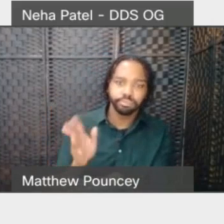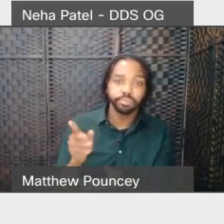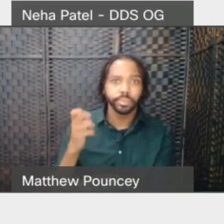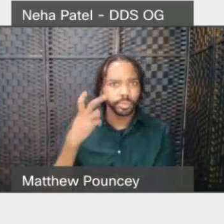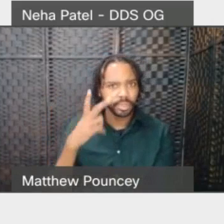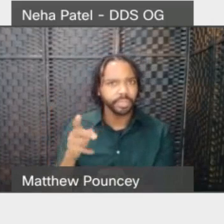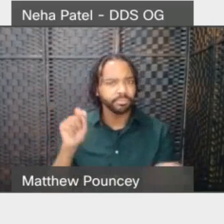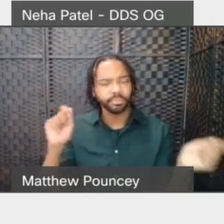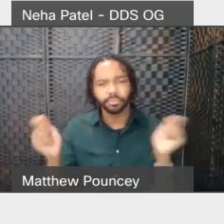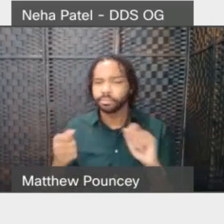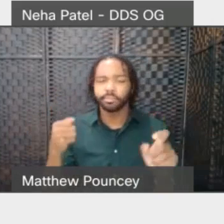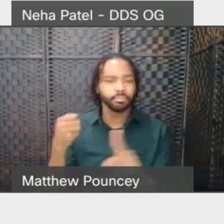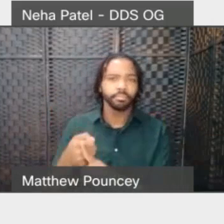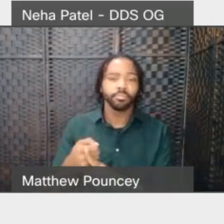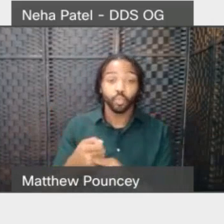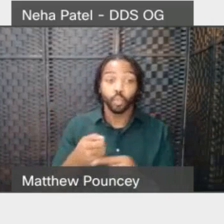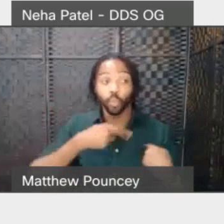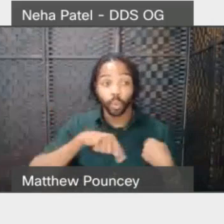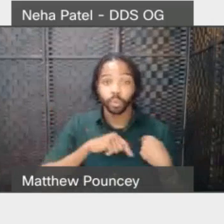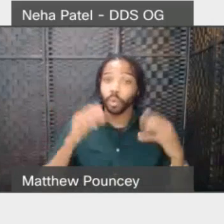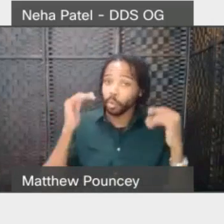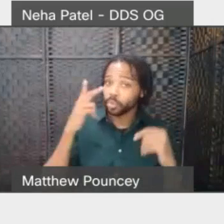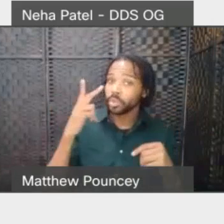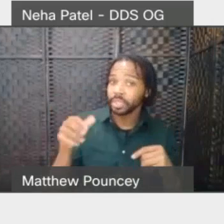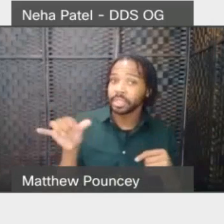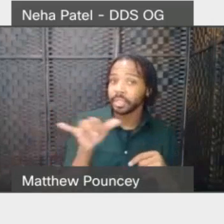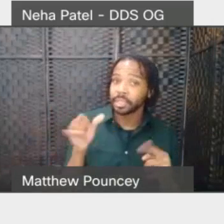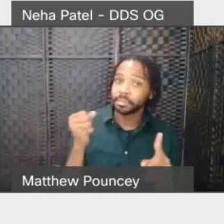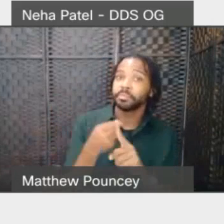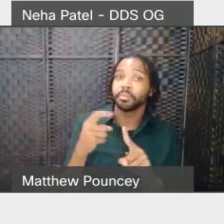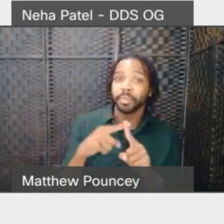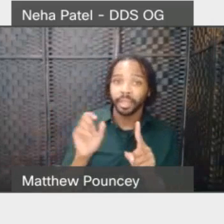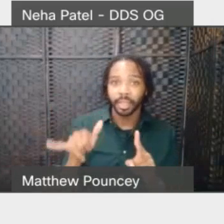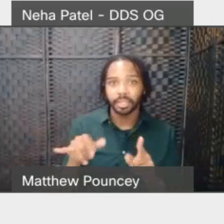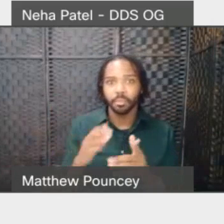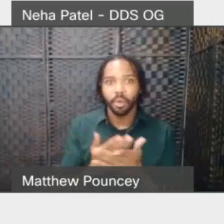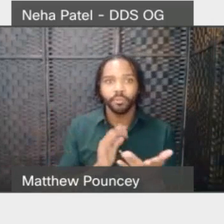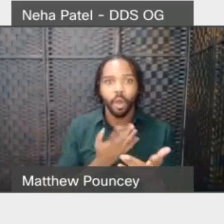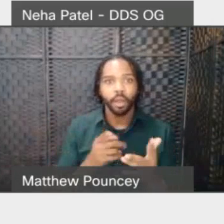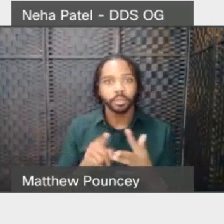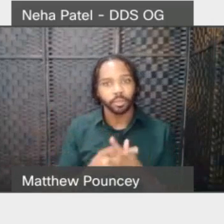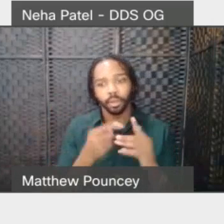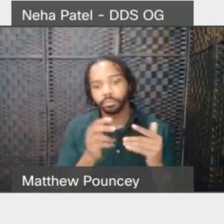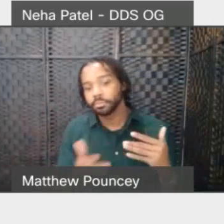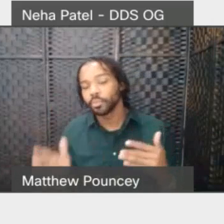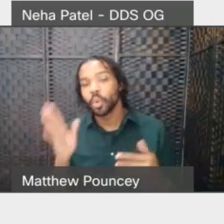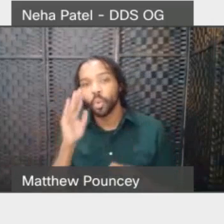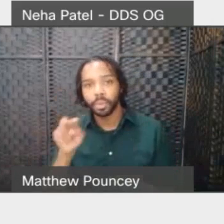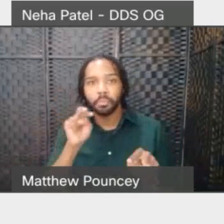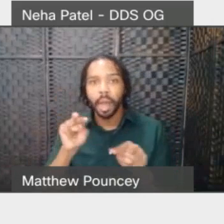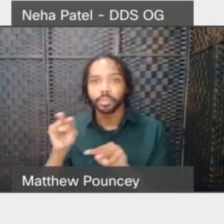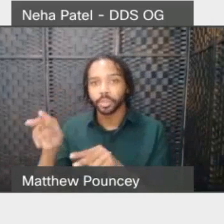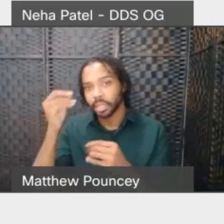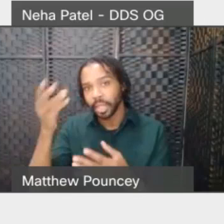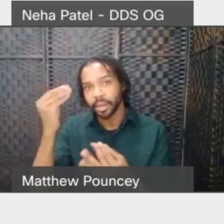same impact, but that is also part of the rollout, is that we're going to be watching the data as we go